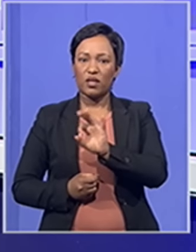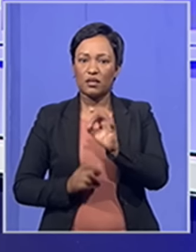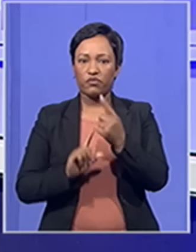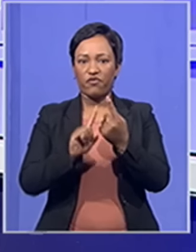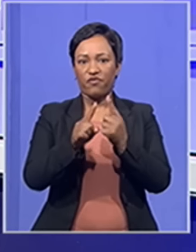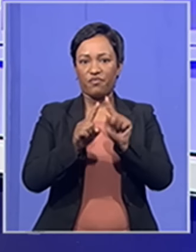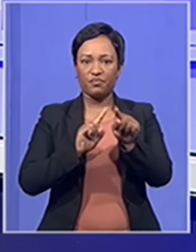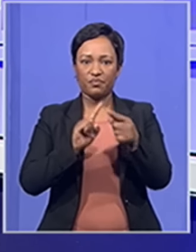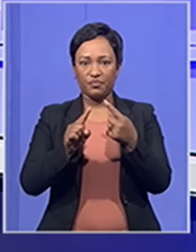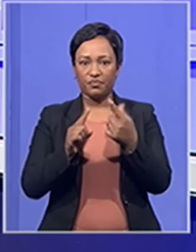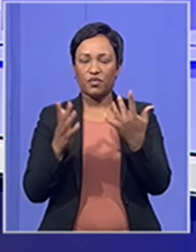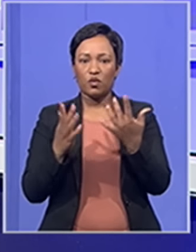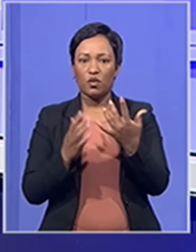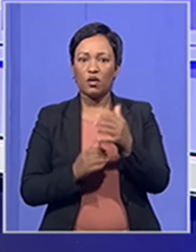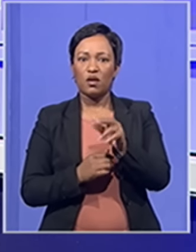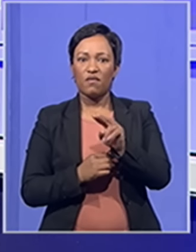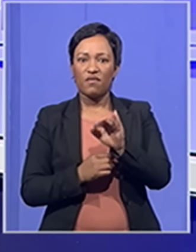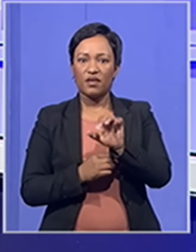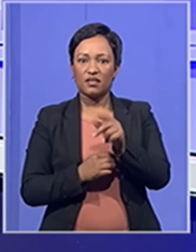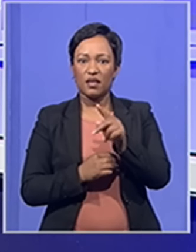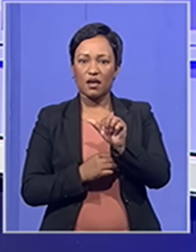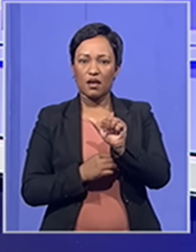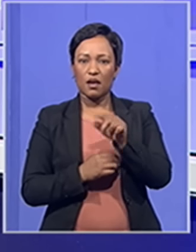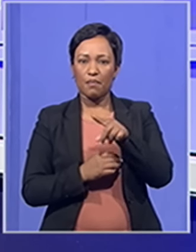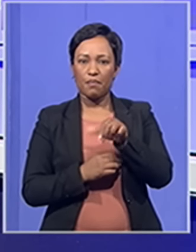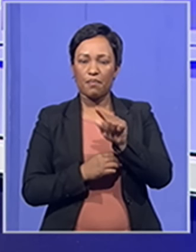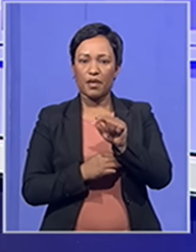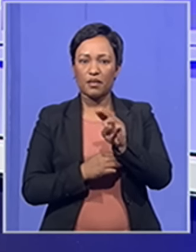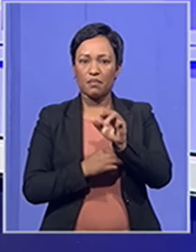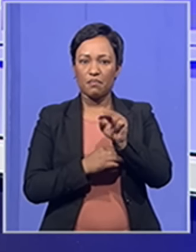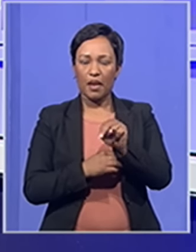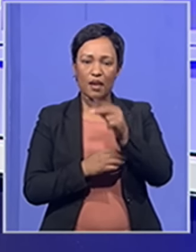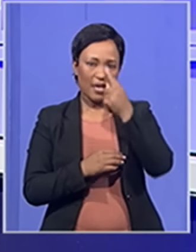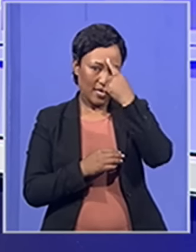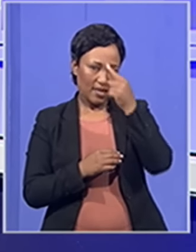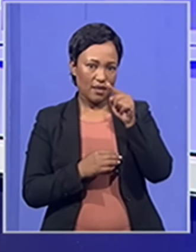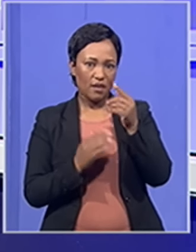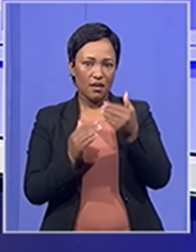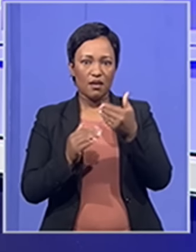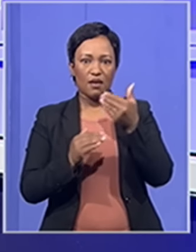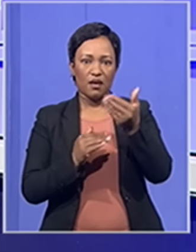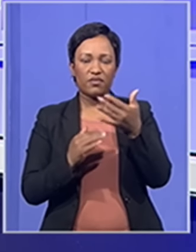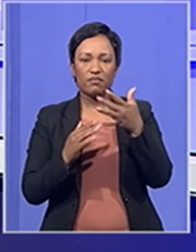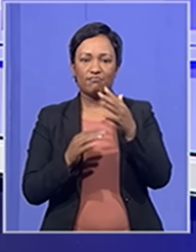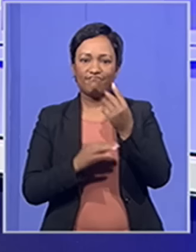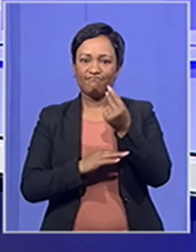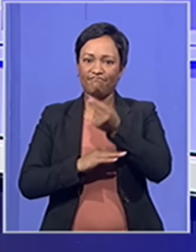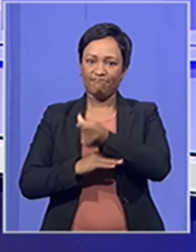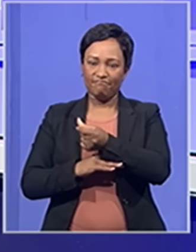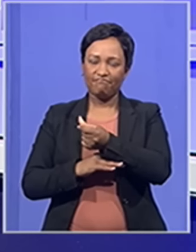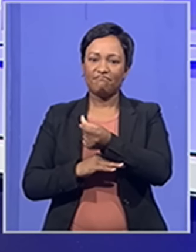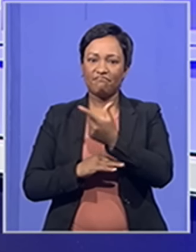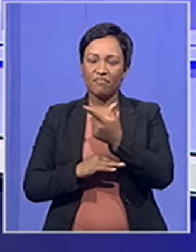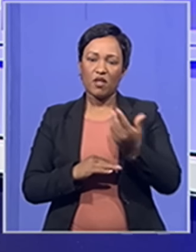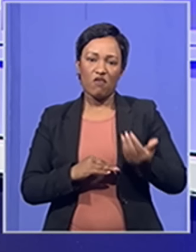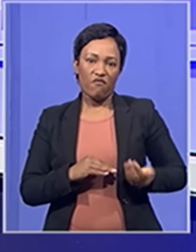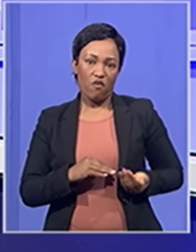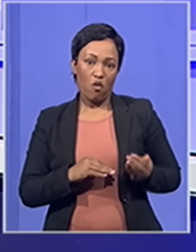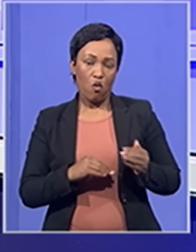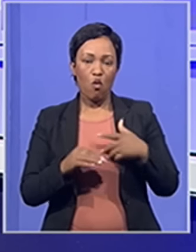sa lefatshe kwa Vickers Mas Cup kwa India. Morago go fenya tikoloso ya ledi le go swetsa go ka beta